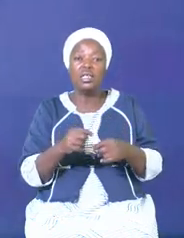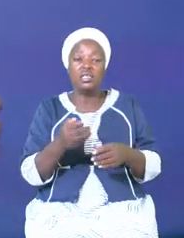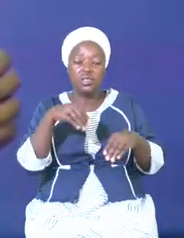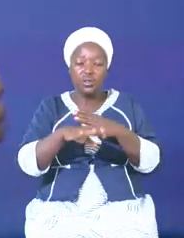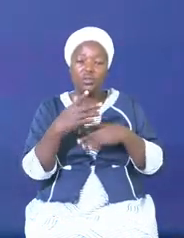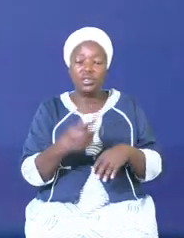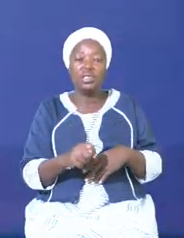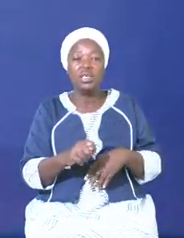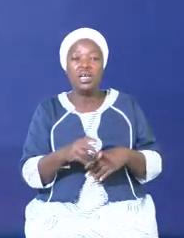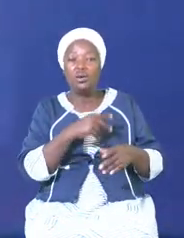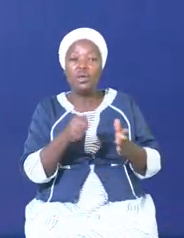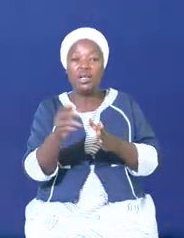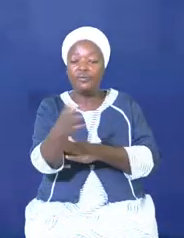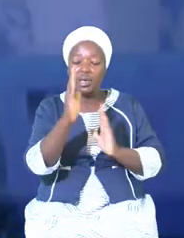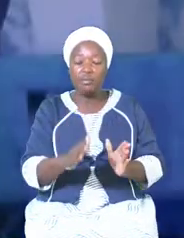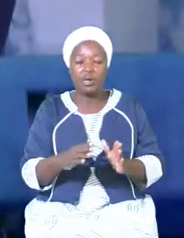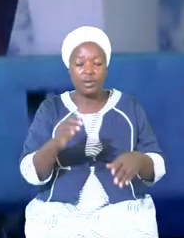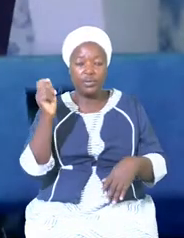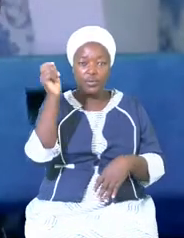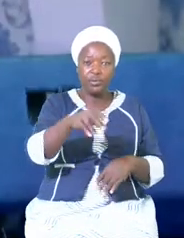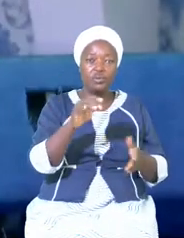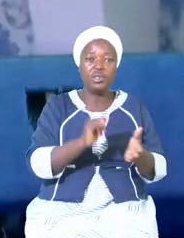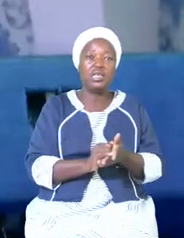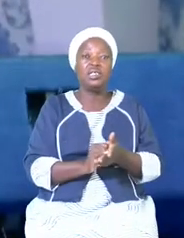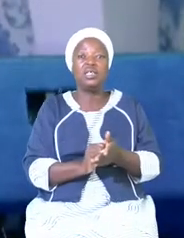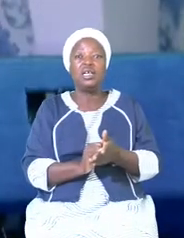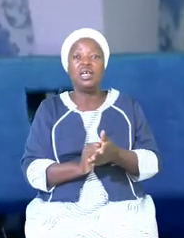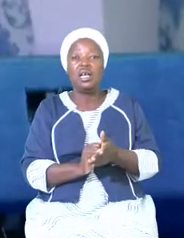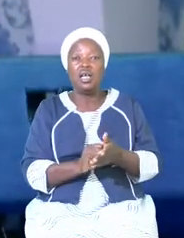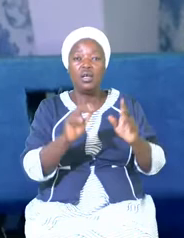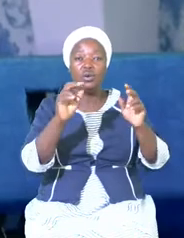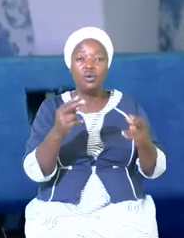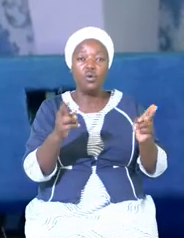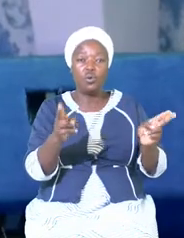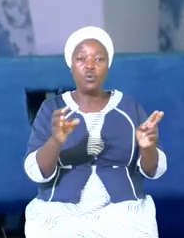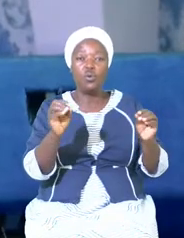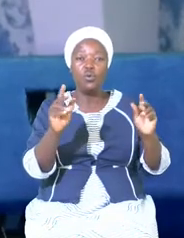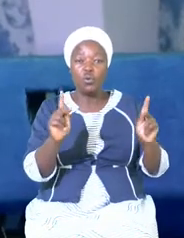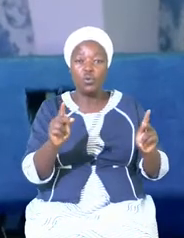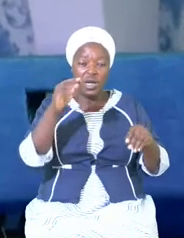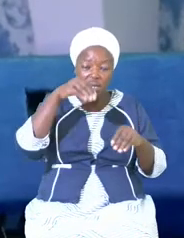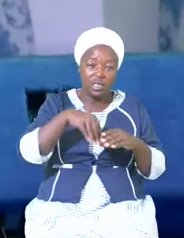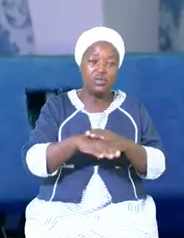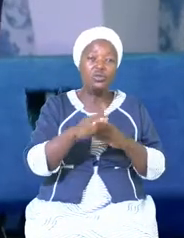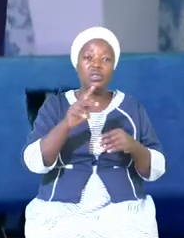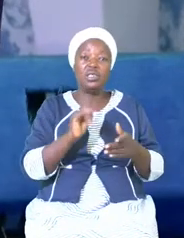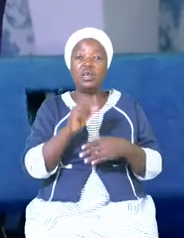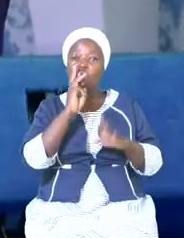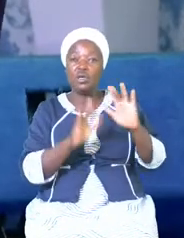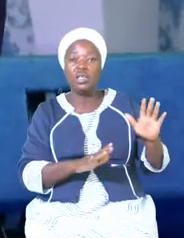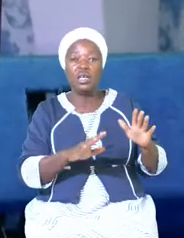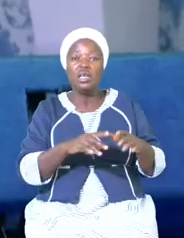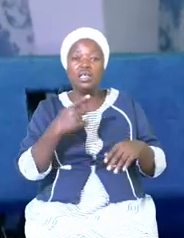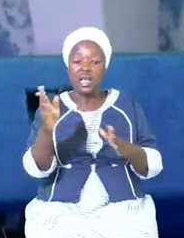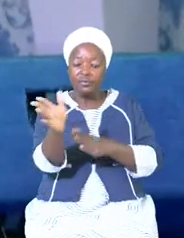the river, the fish does not see the hook. The fish only sees the bait. And